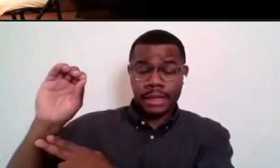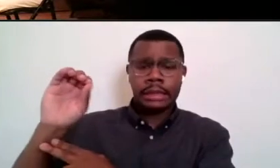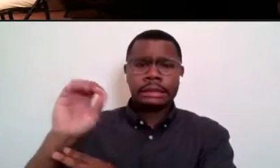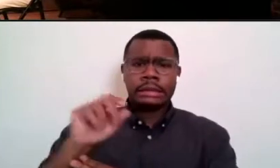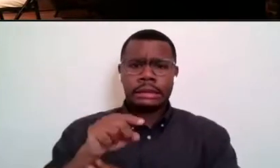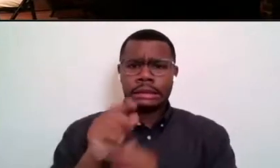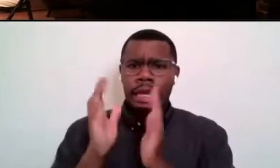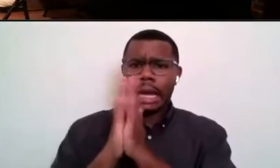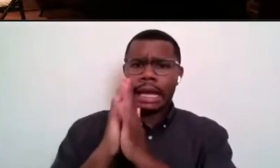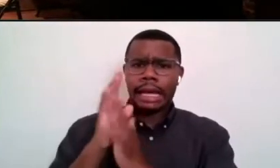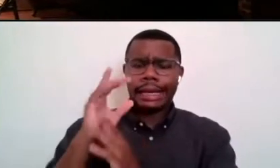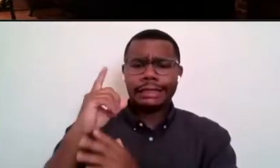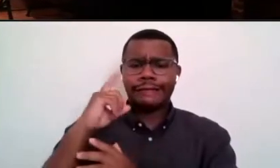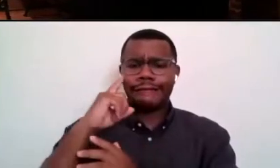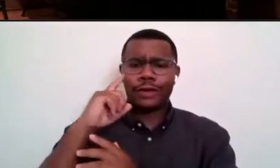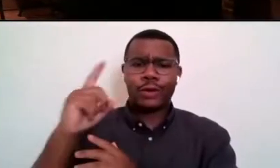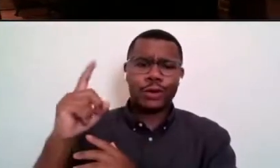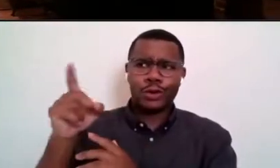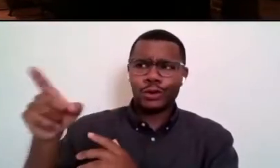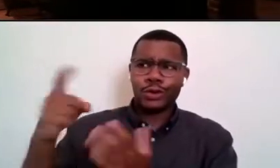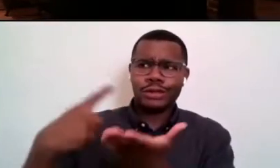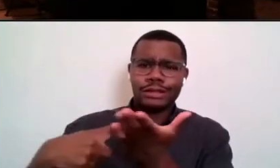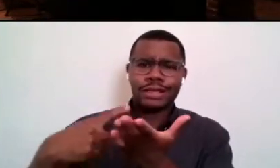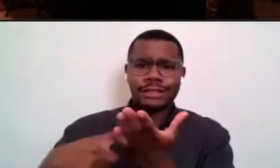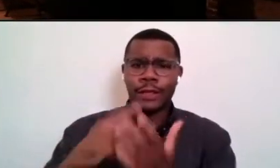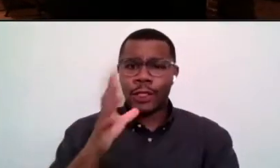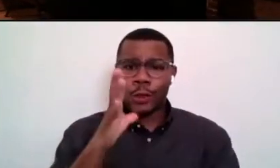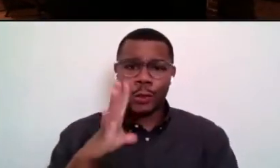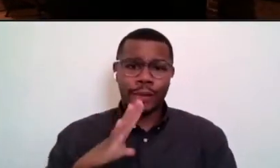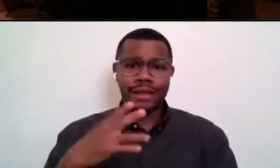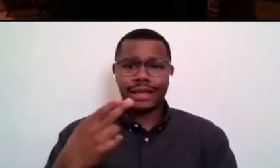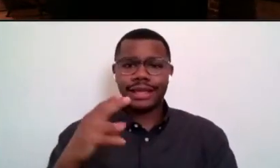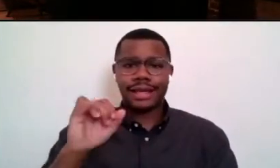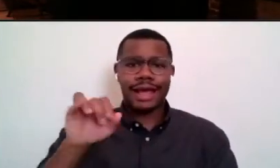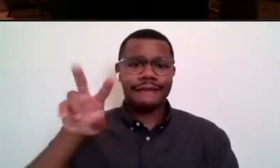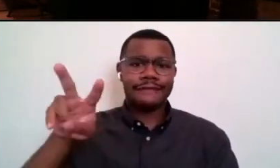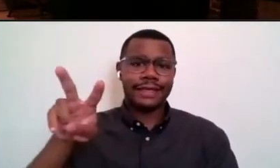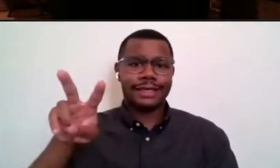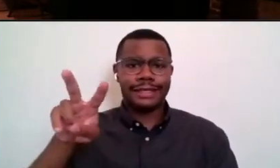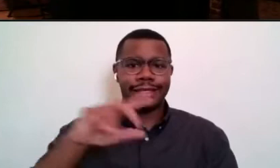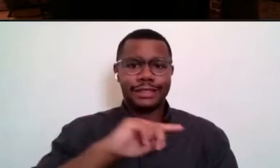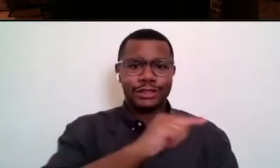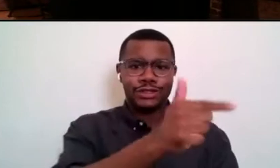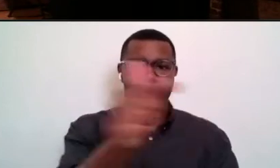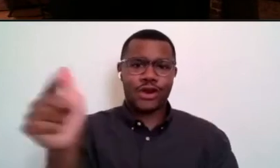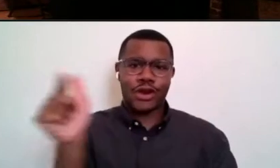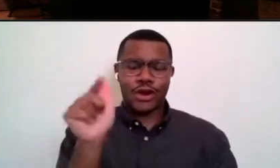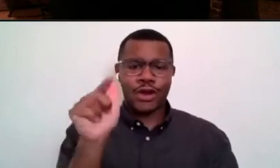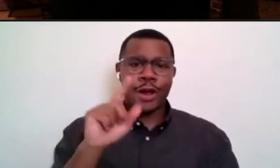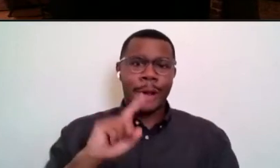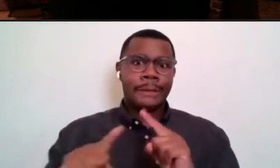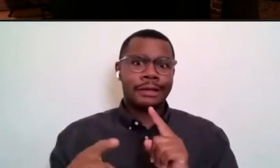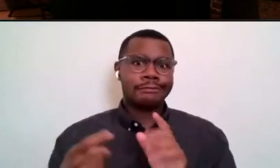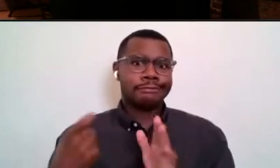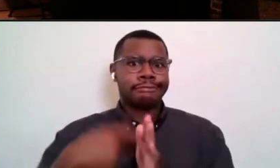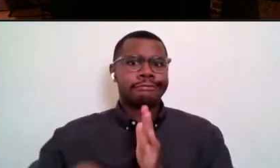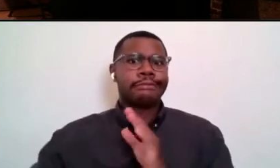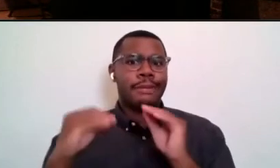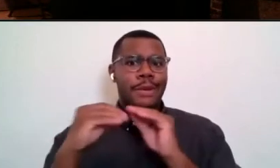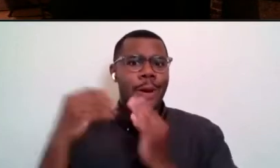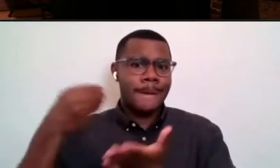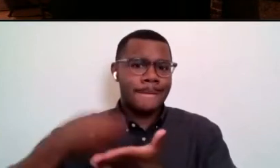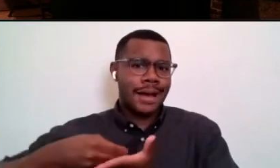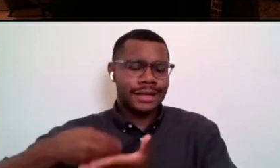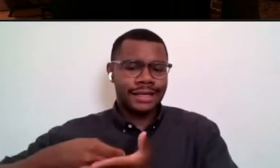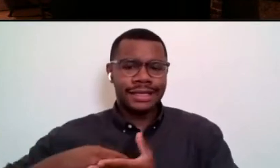that's another $20, I think, and maybe another time. But Faye's going to be handling that. So Faye,